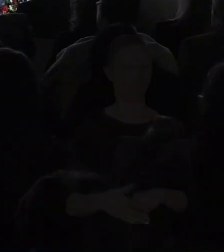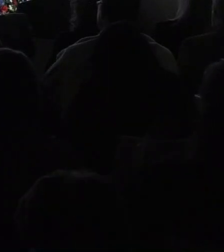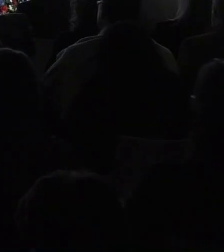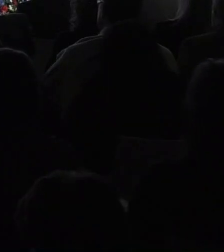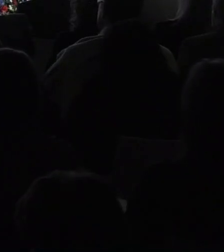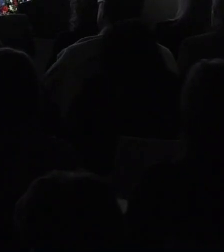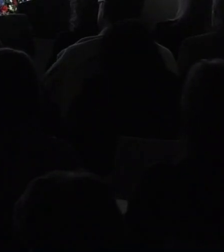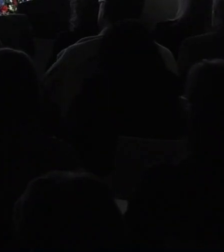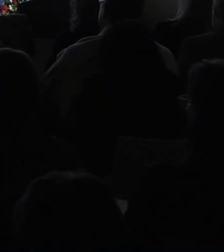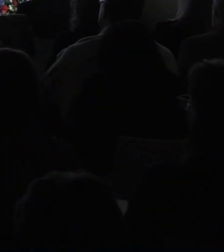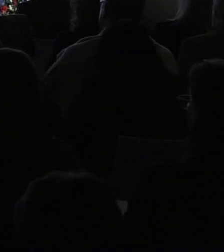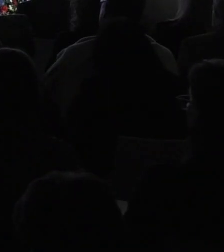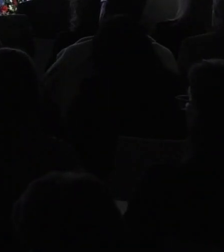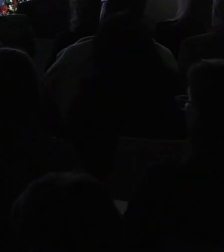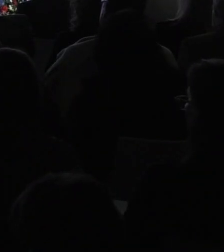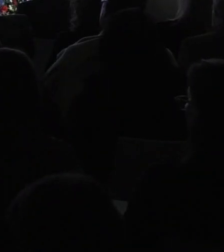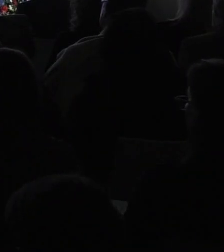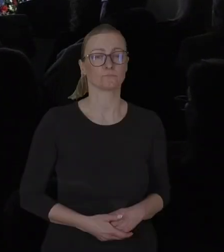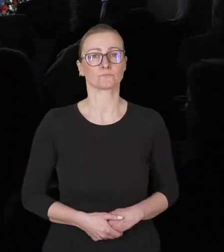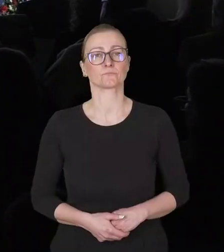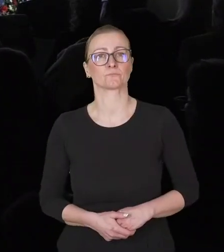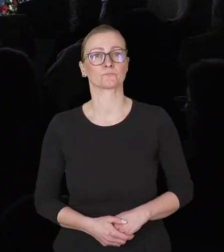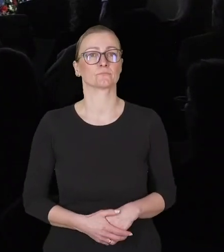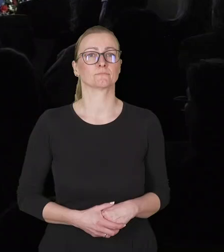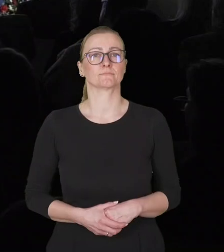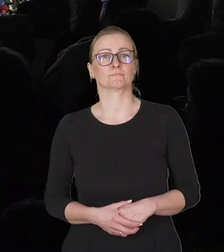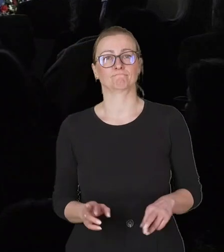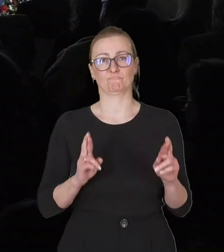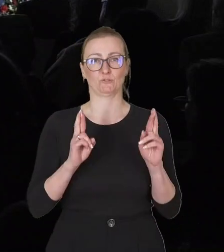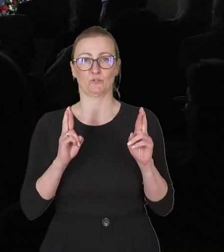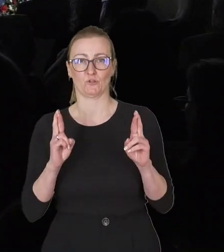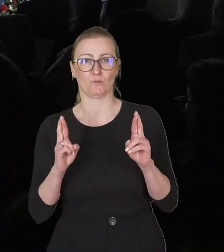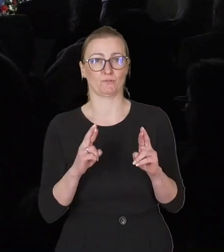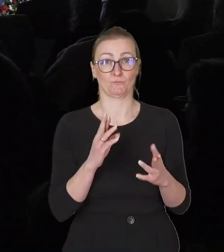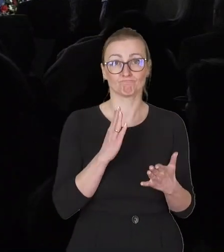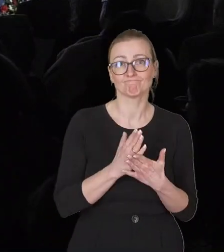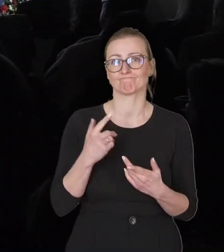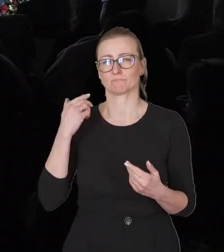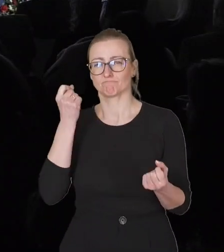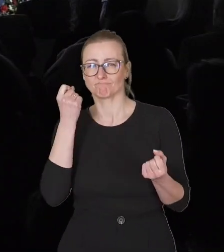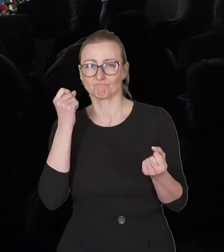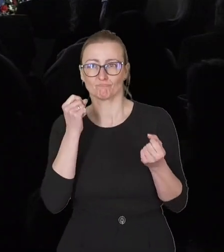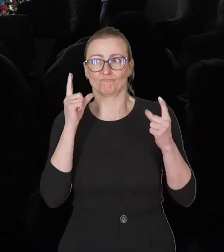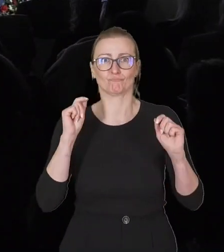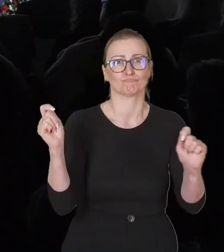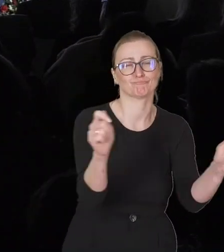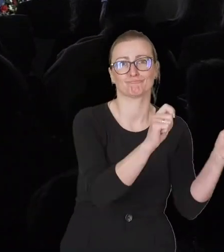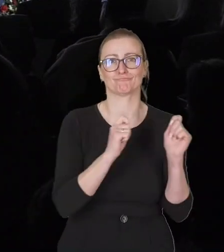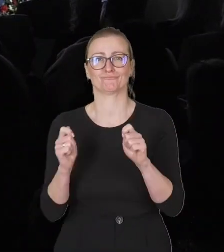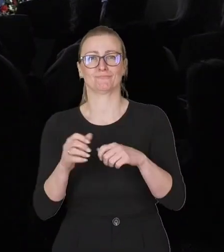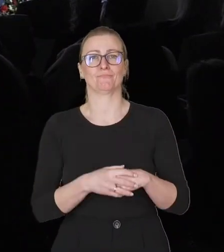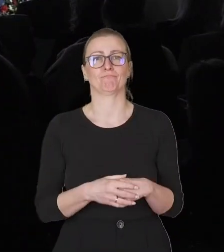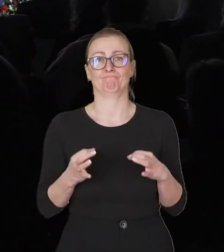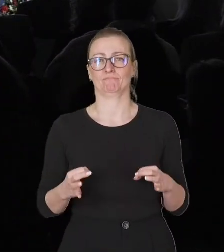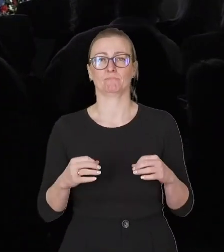Well, I hope you wake up a little, at least. And let's start the main part of the